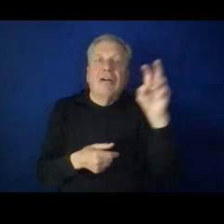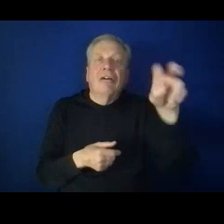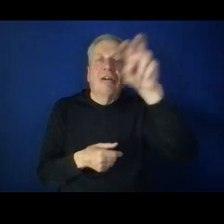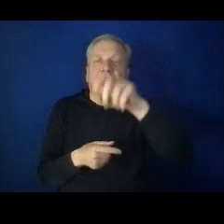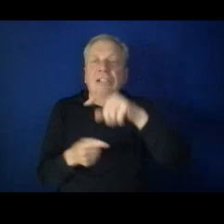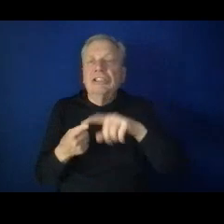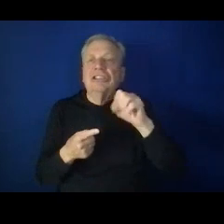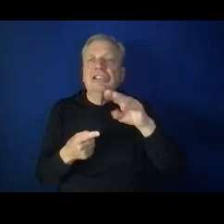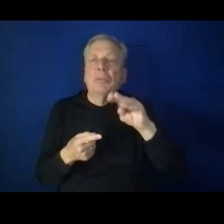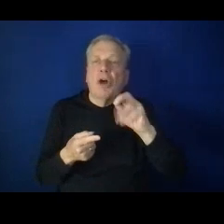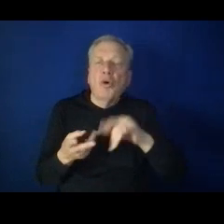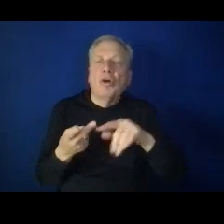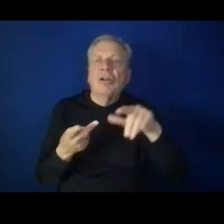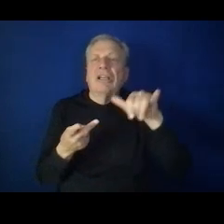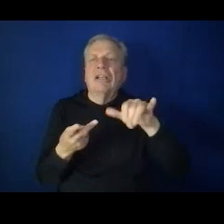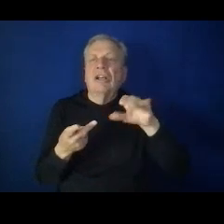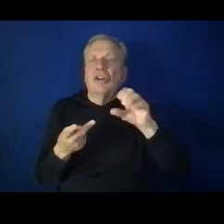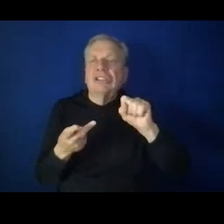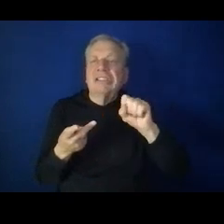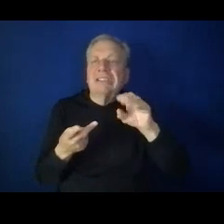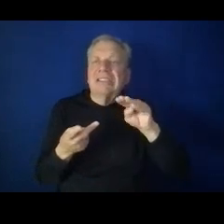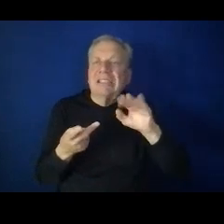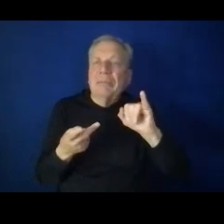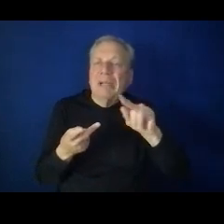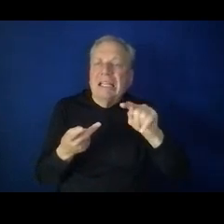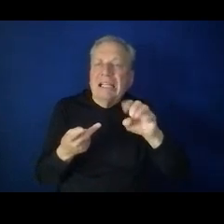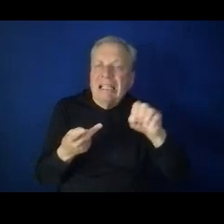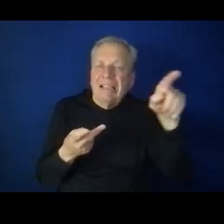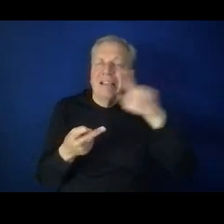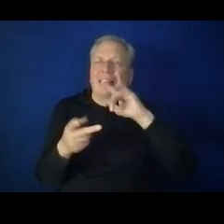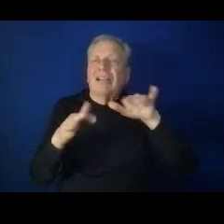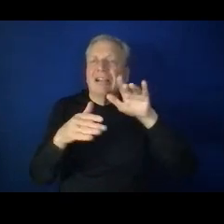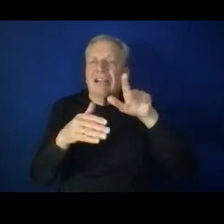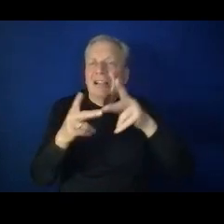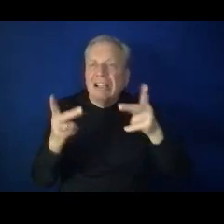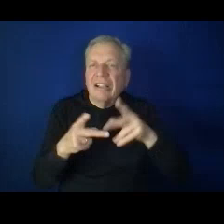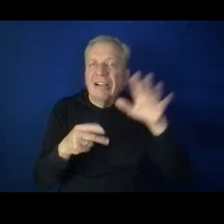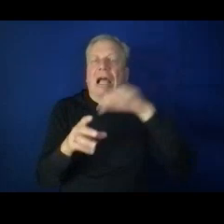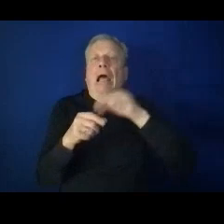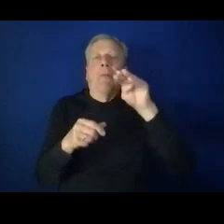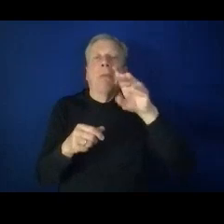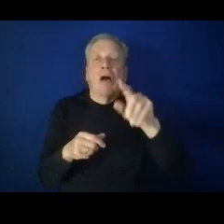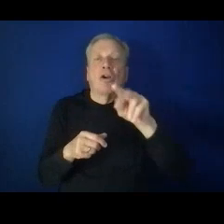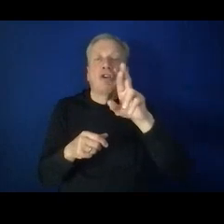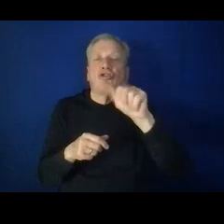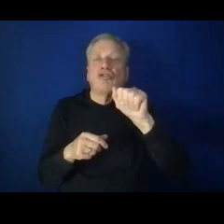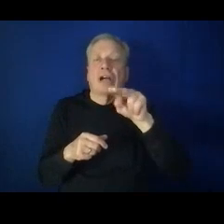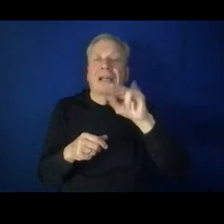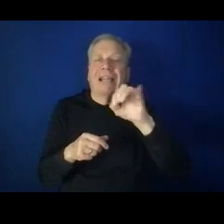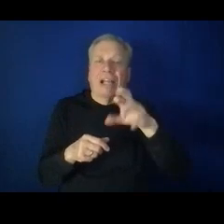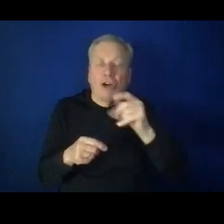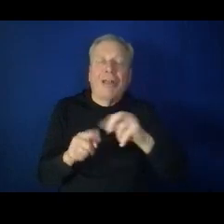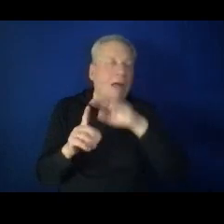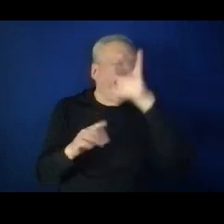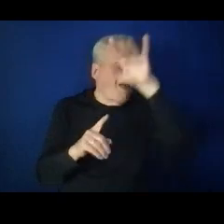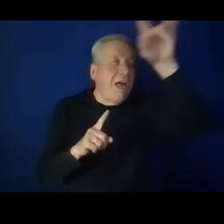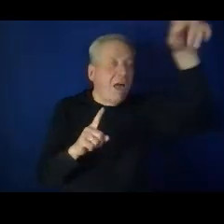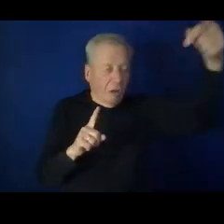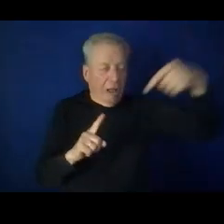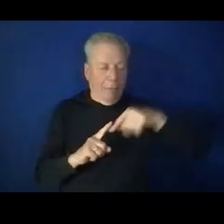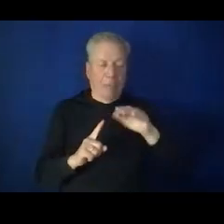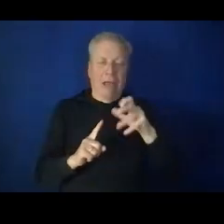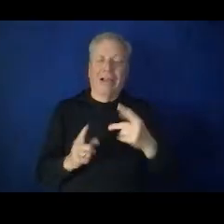and Yosemite, Bighorn Canyon for a short little bit up in Mount Rainier, and then coming back, bringing some of that experience of